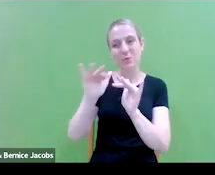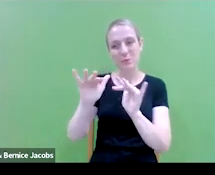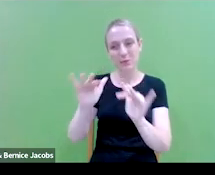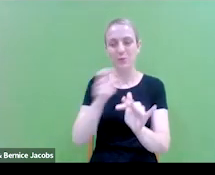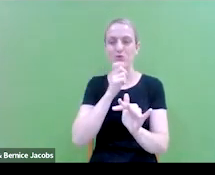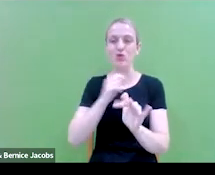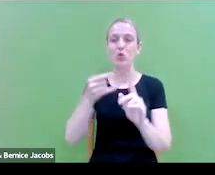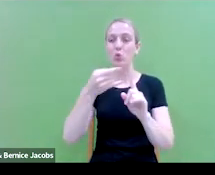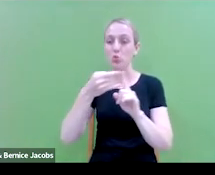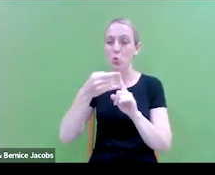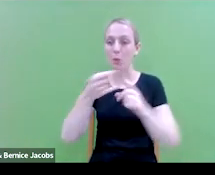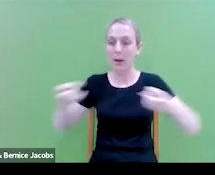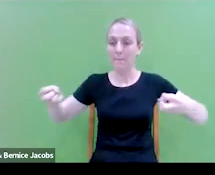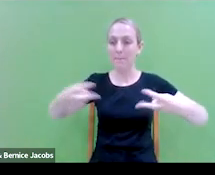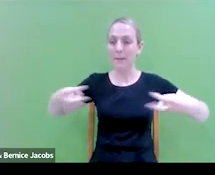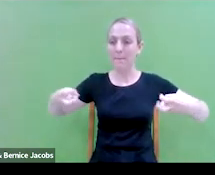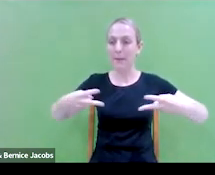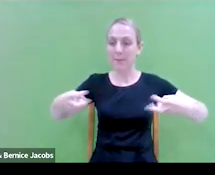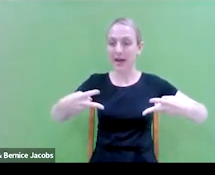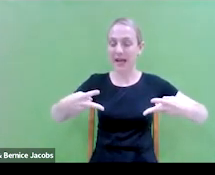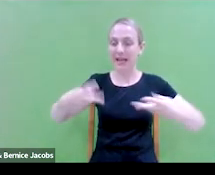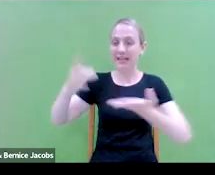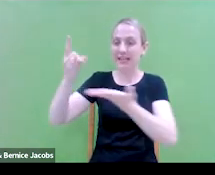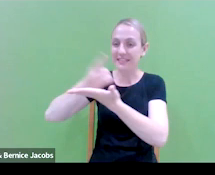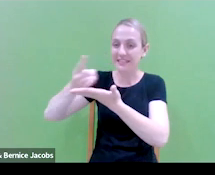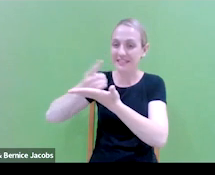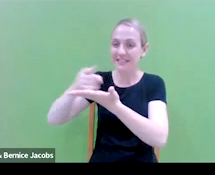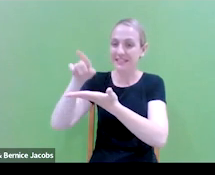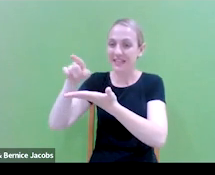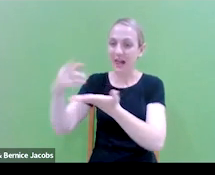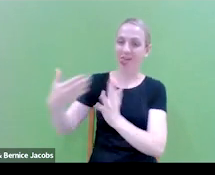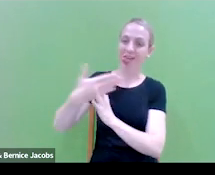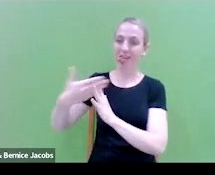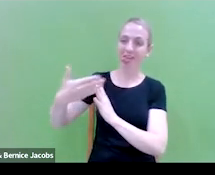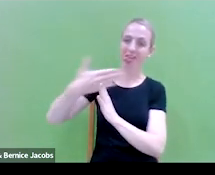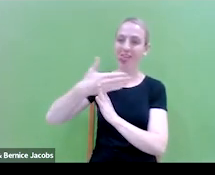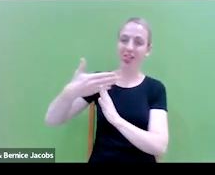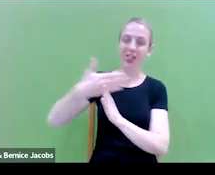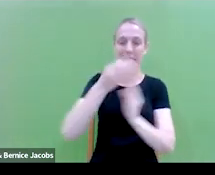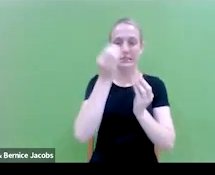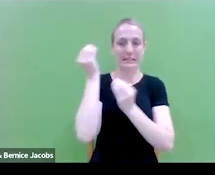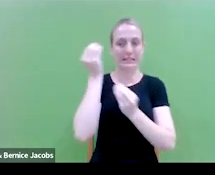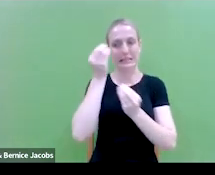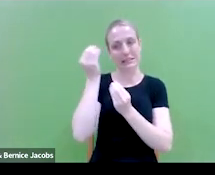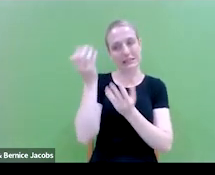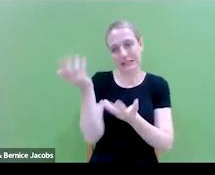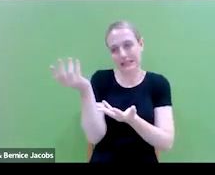screen readers, which messes up the conversation or messes up the experience for them. The